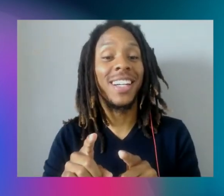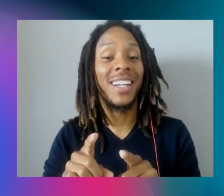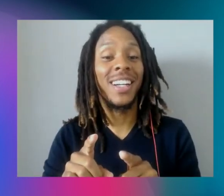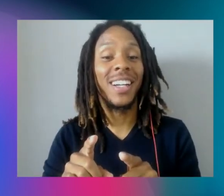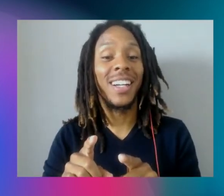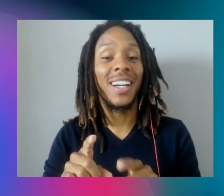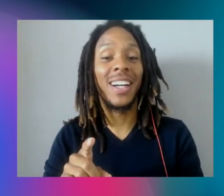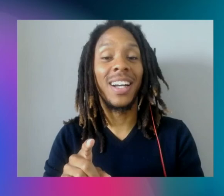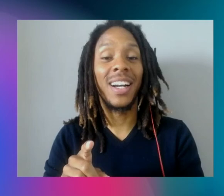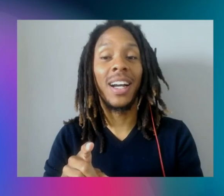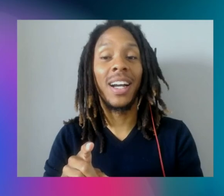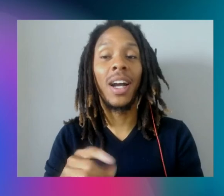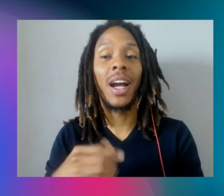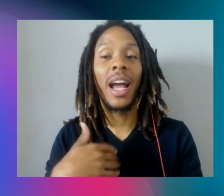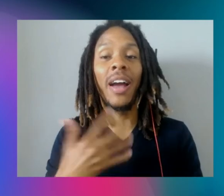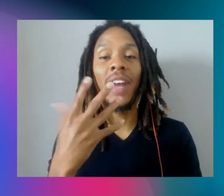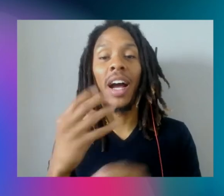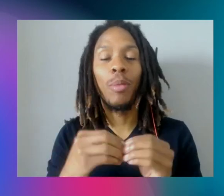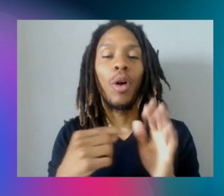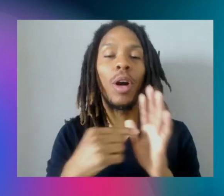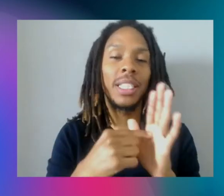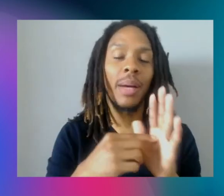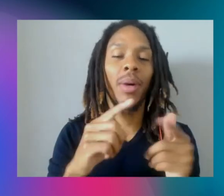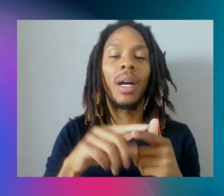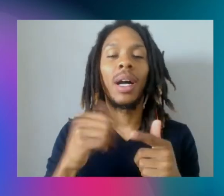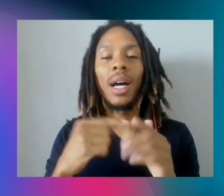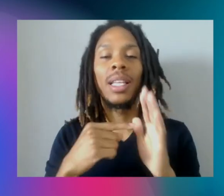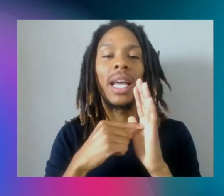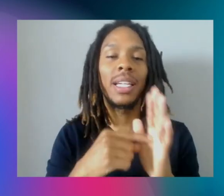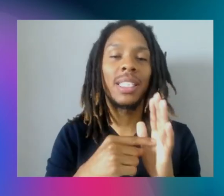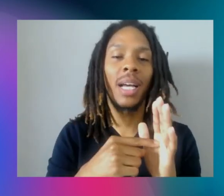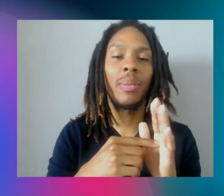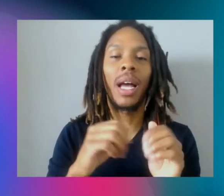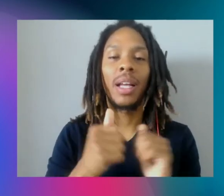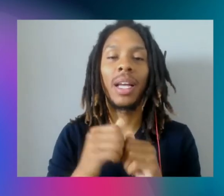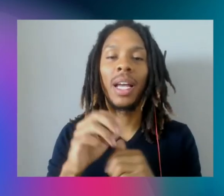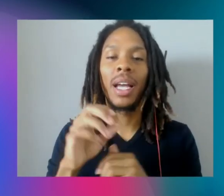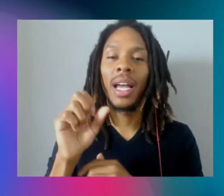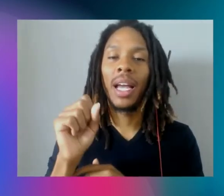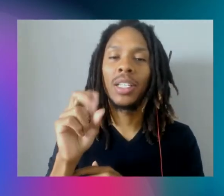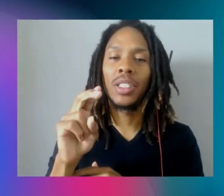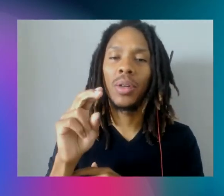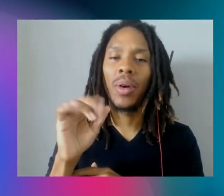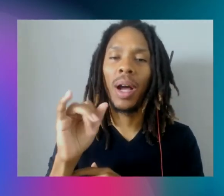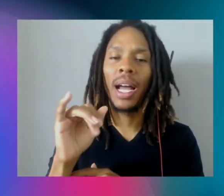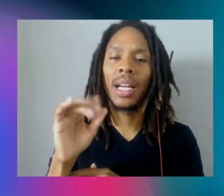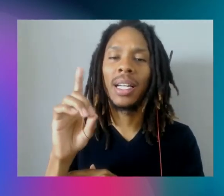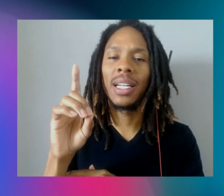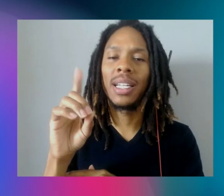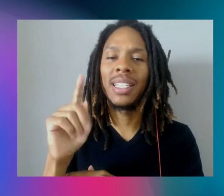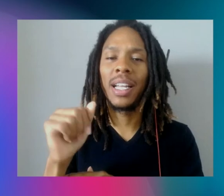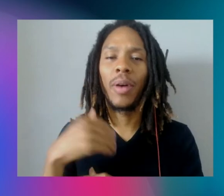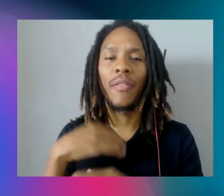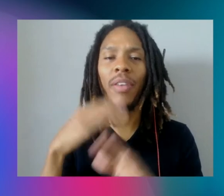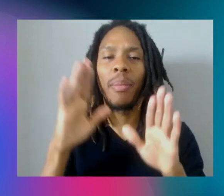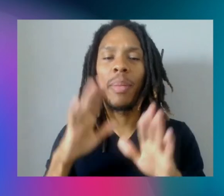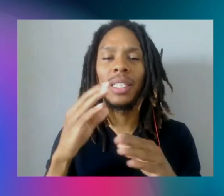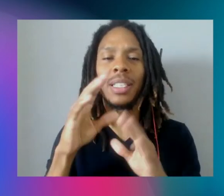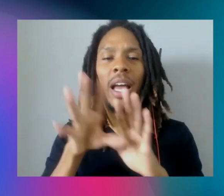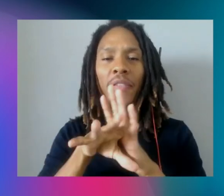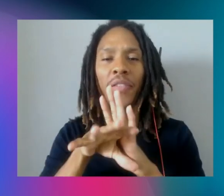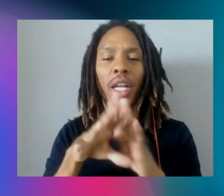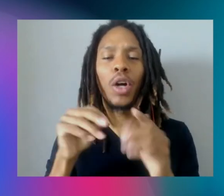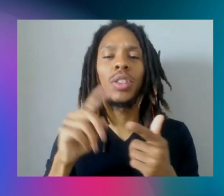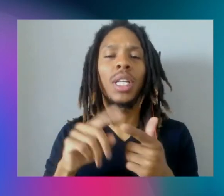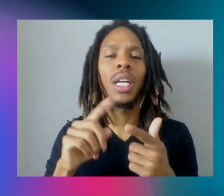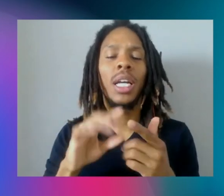5 more demos and other examples of how to use the ASDI data, we also have these amazing videos and customer stories of